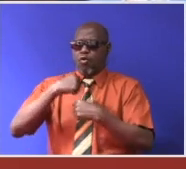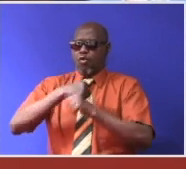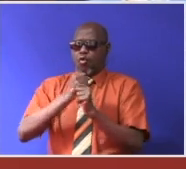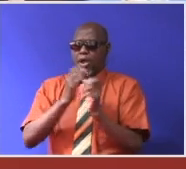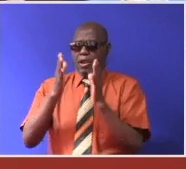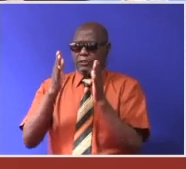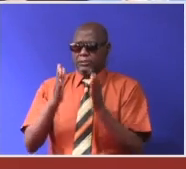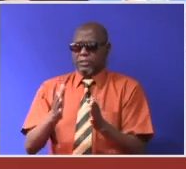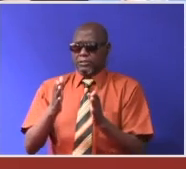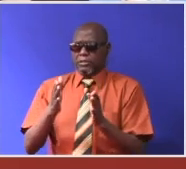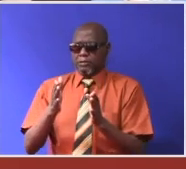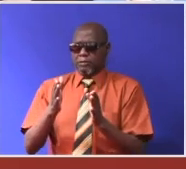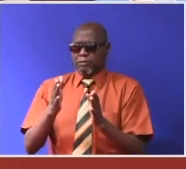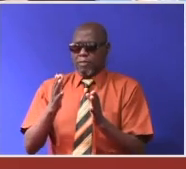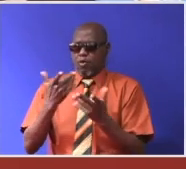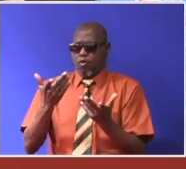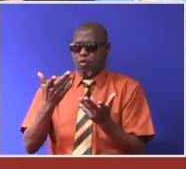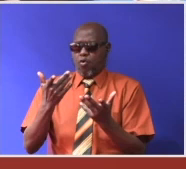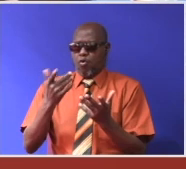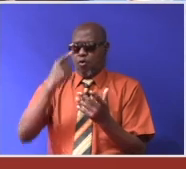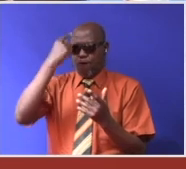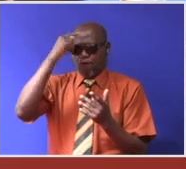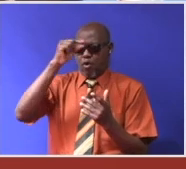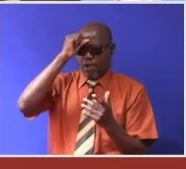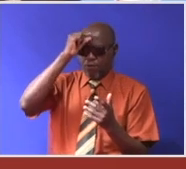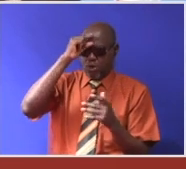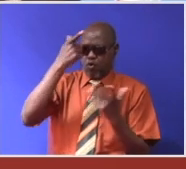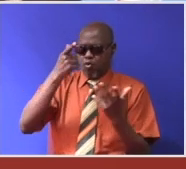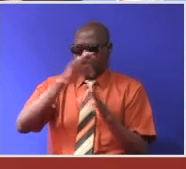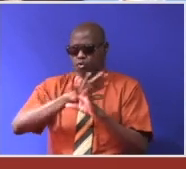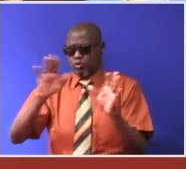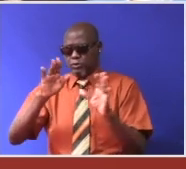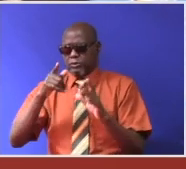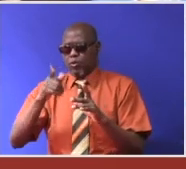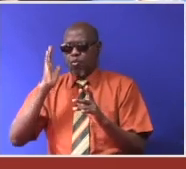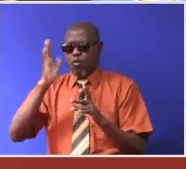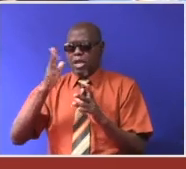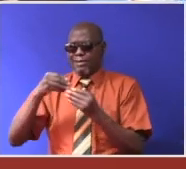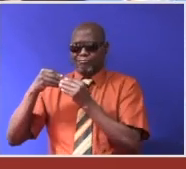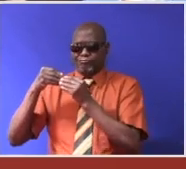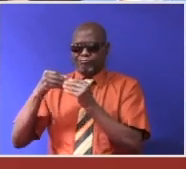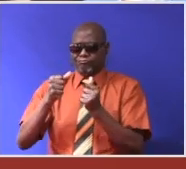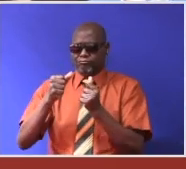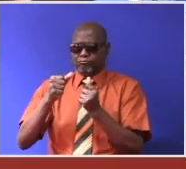pro or anti-government, we will crush them equally. And nobody is above the law.